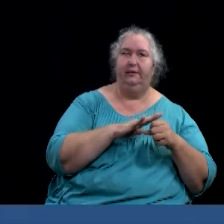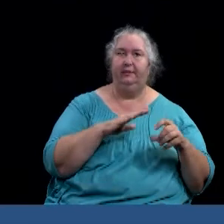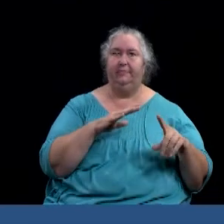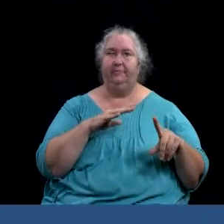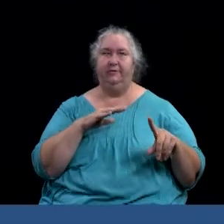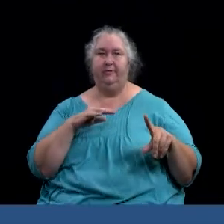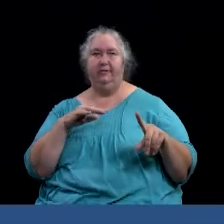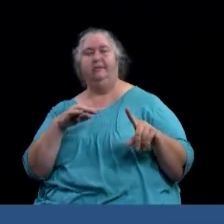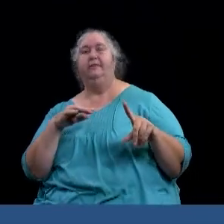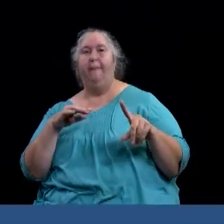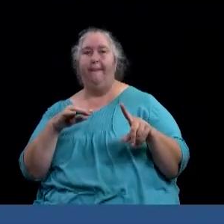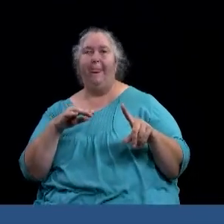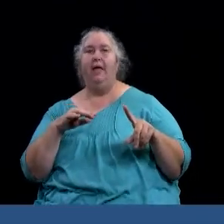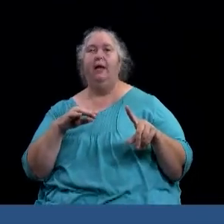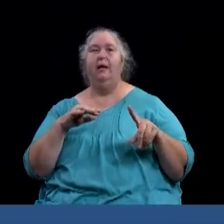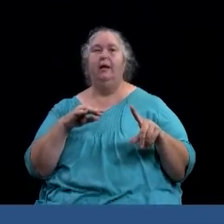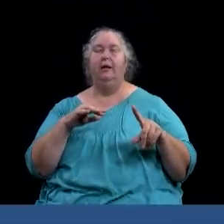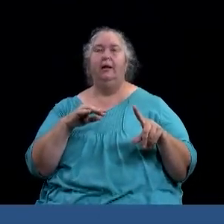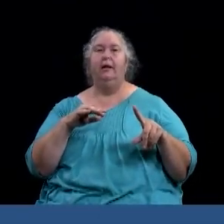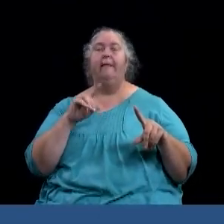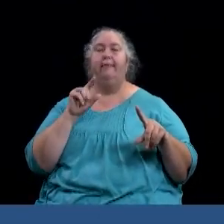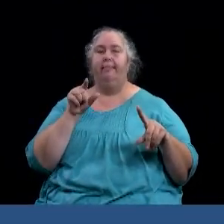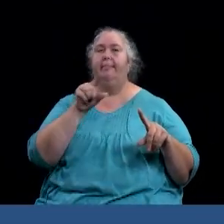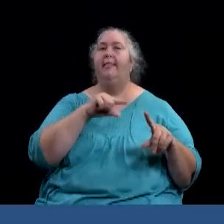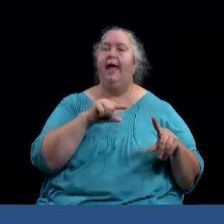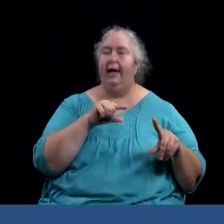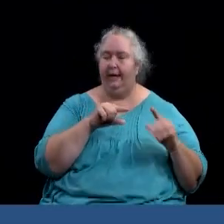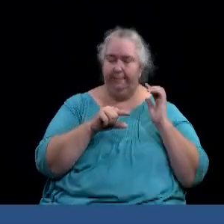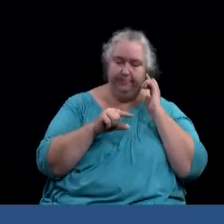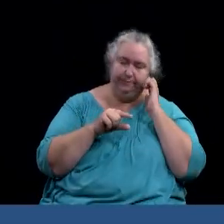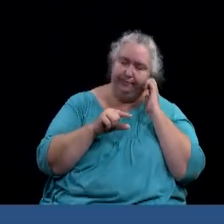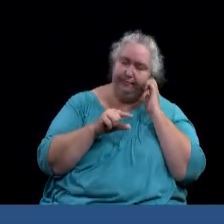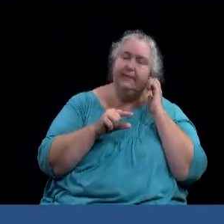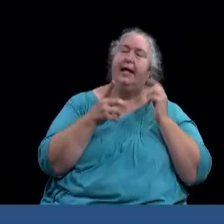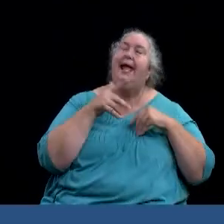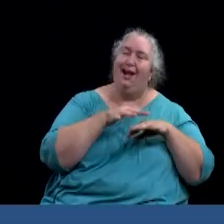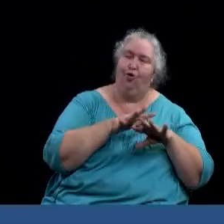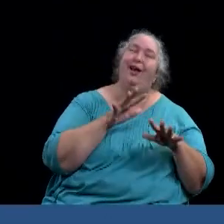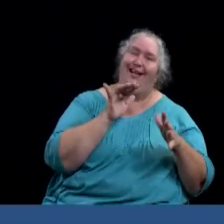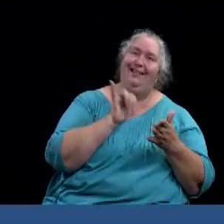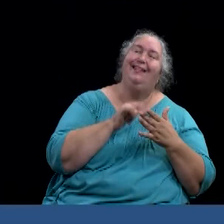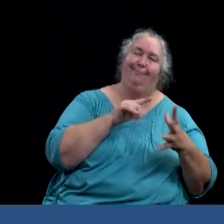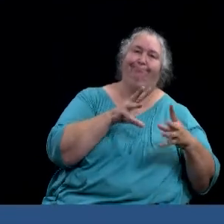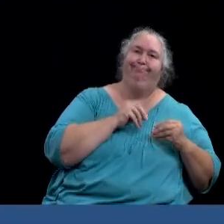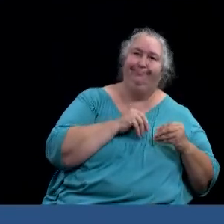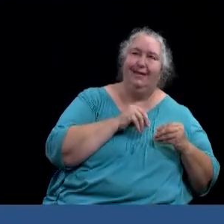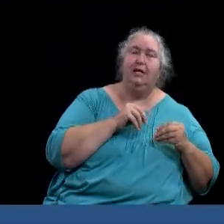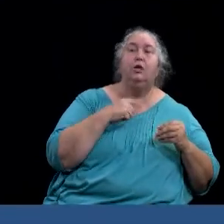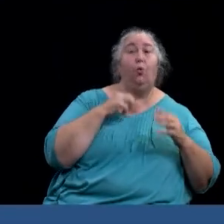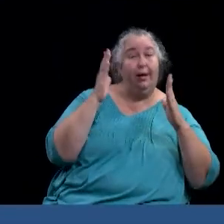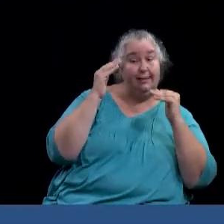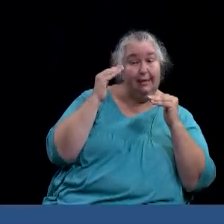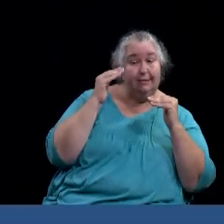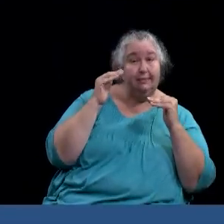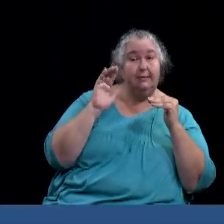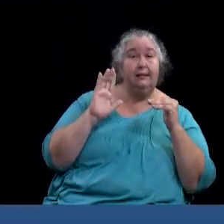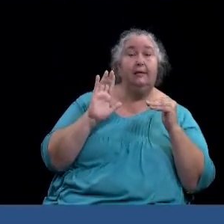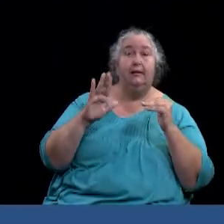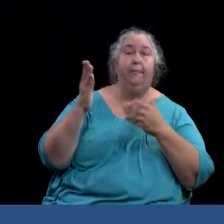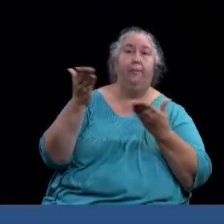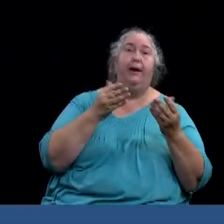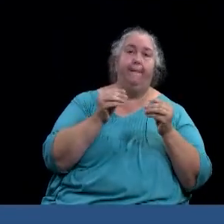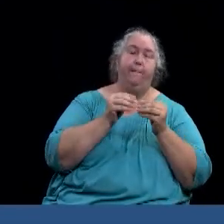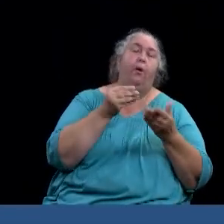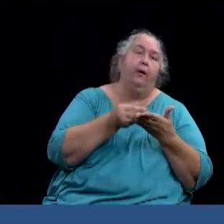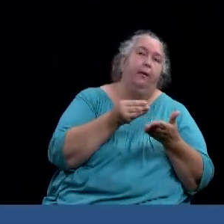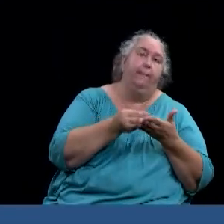they have agreed to that. So we anticipate that bringing more dollars and dollars that stay in Waco.